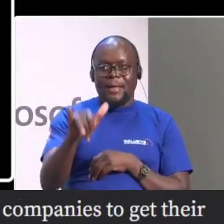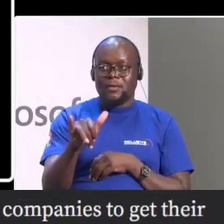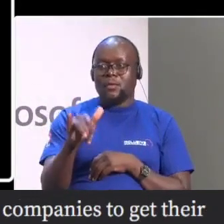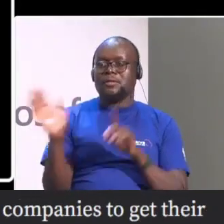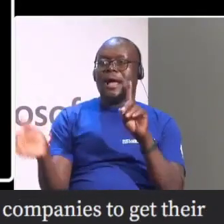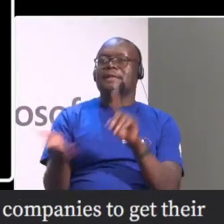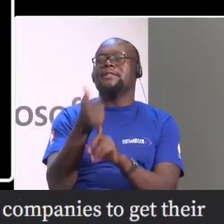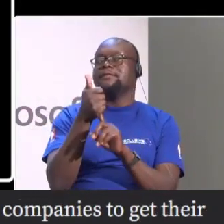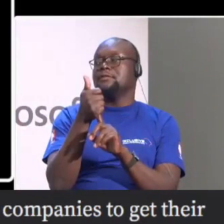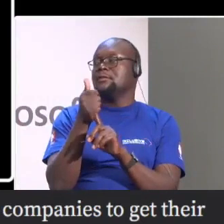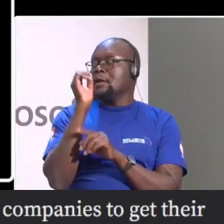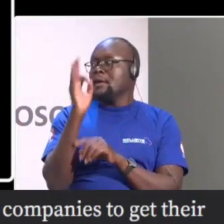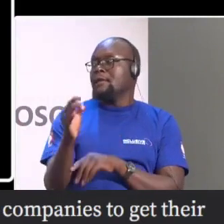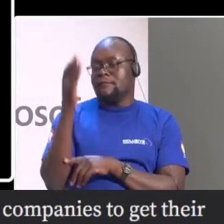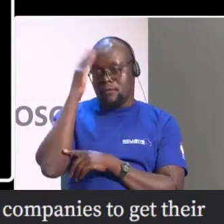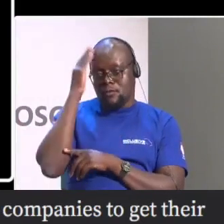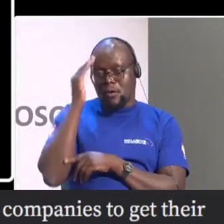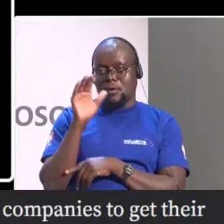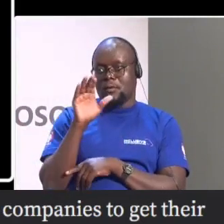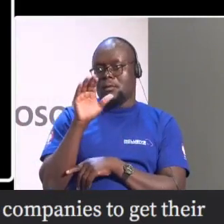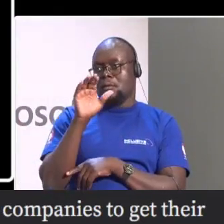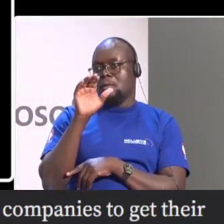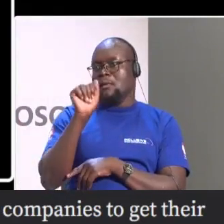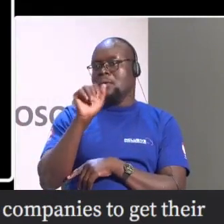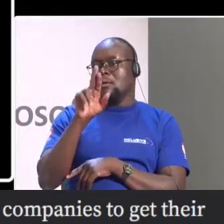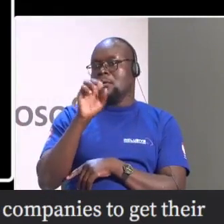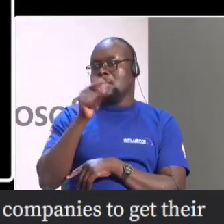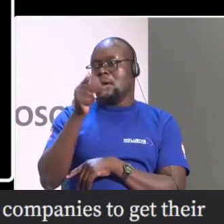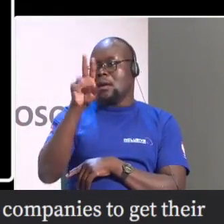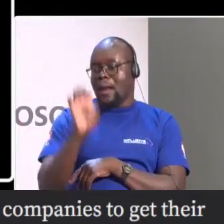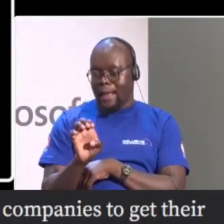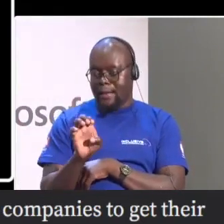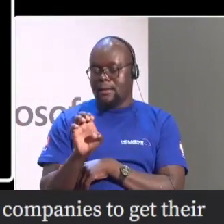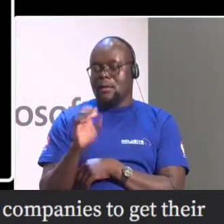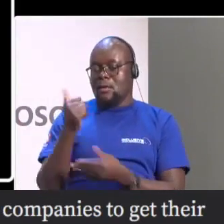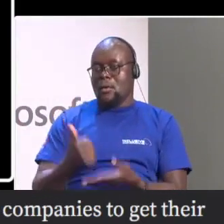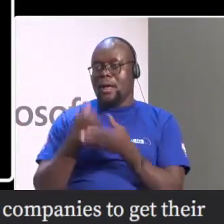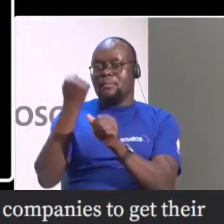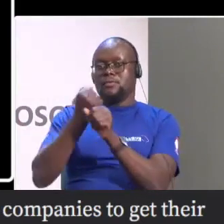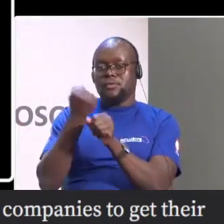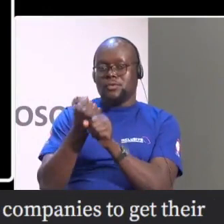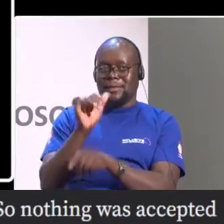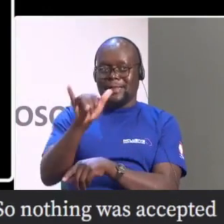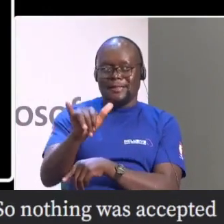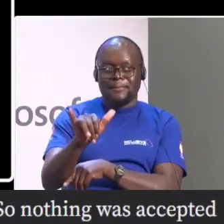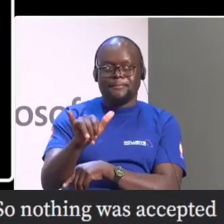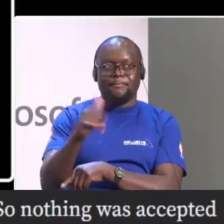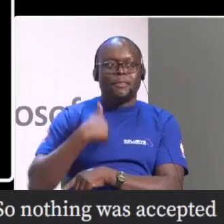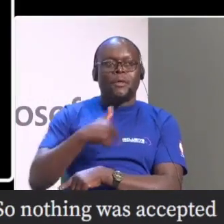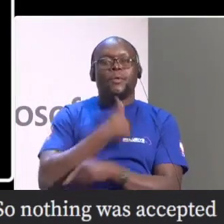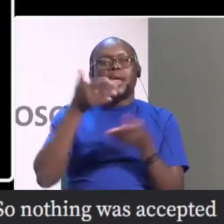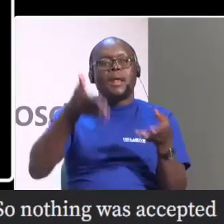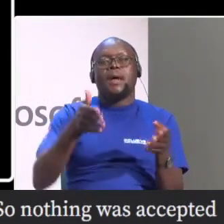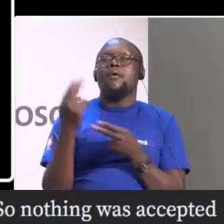achieved. If you know Caroline, that was done in super quick speed. And we are now